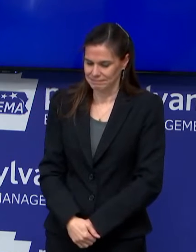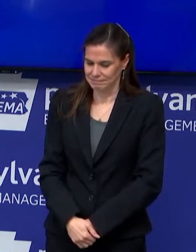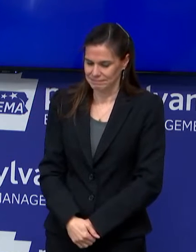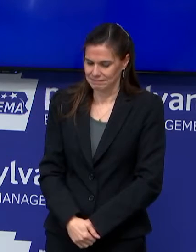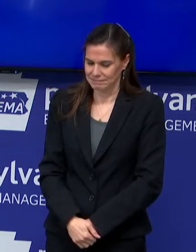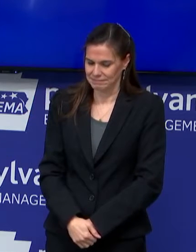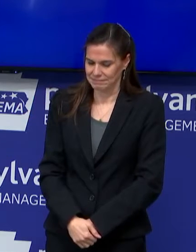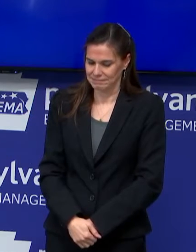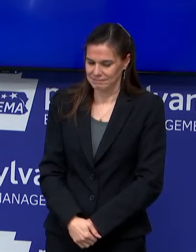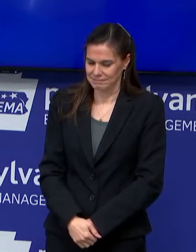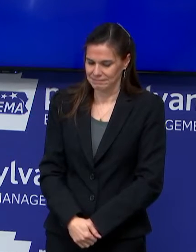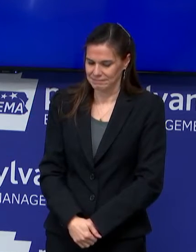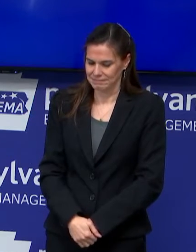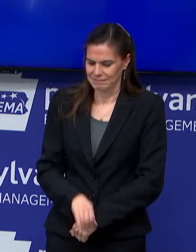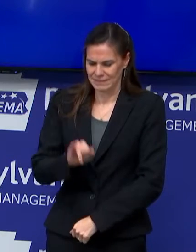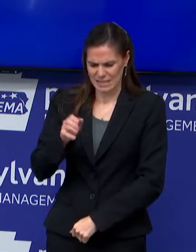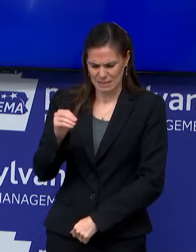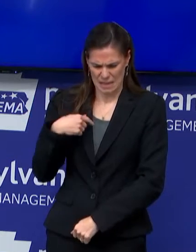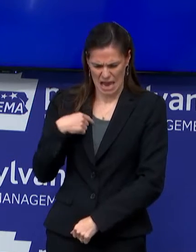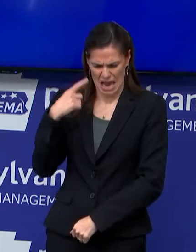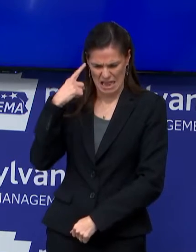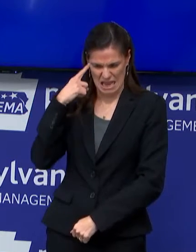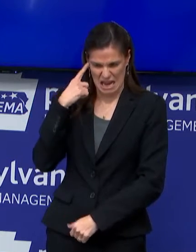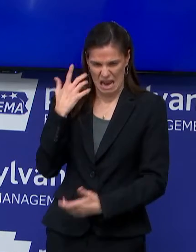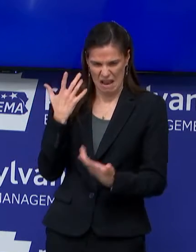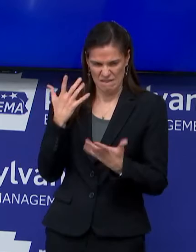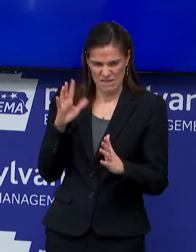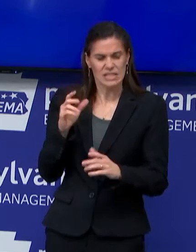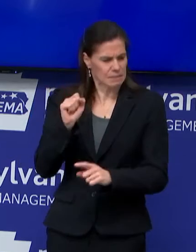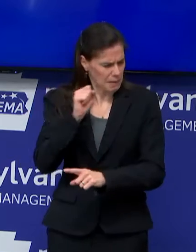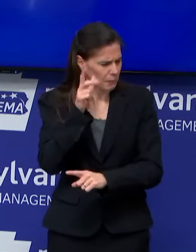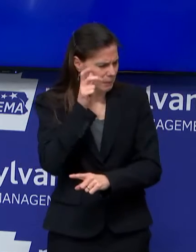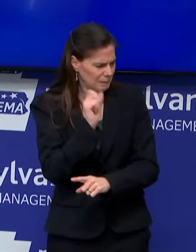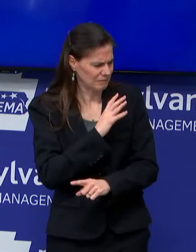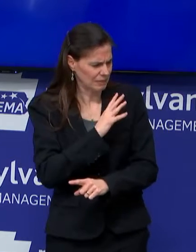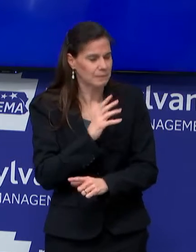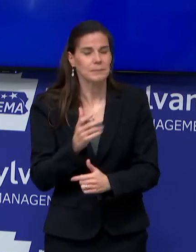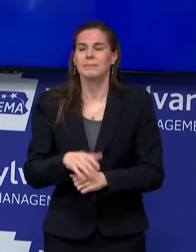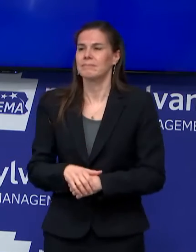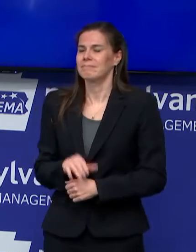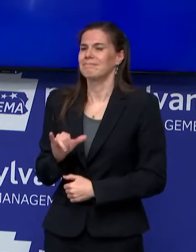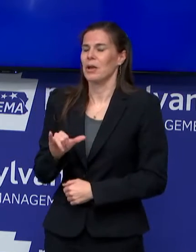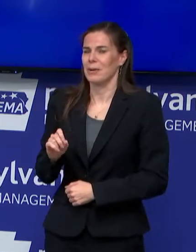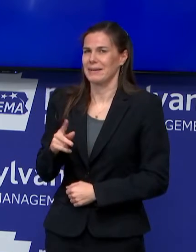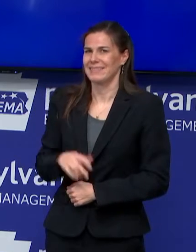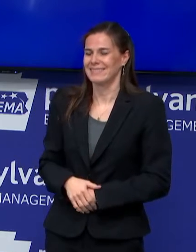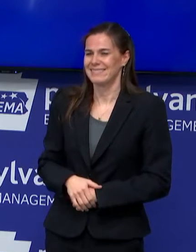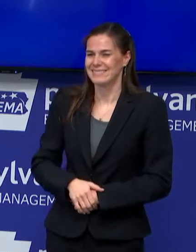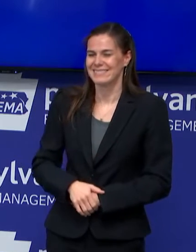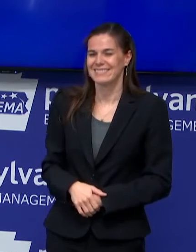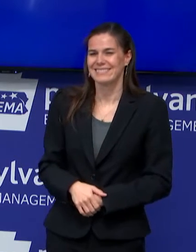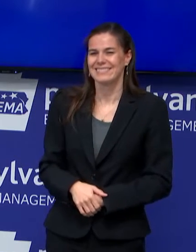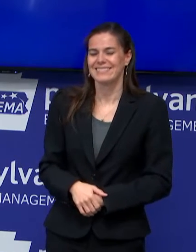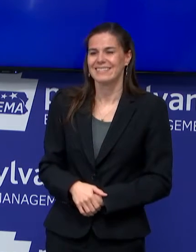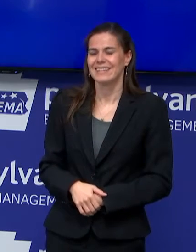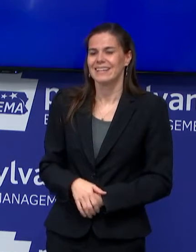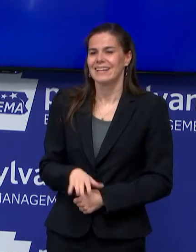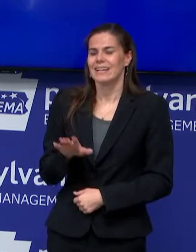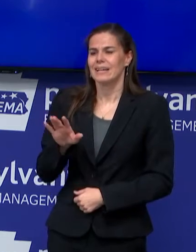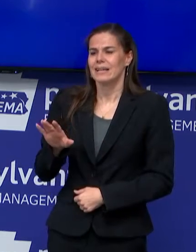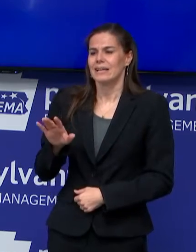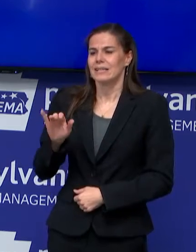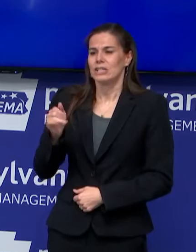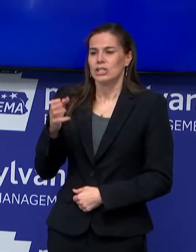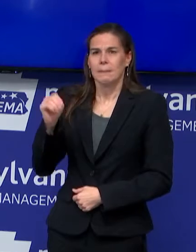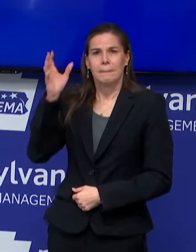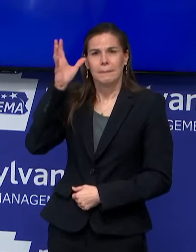I think I unmuted. It's telling me I can't, but I think it. Yeah, we hear you. Thanks. Initially,